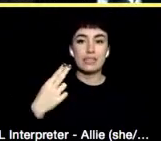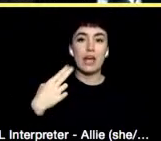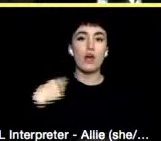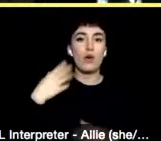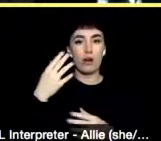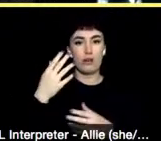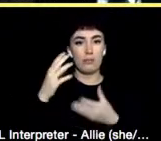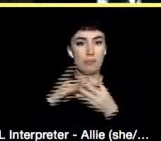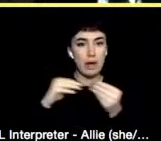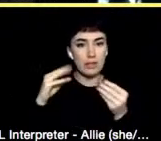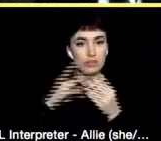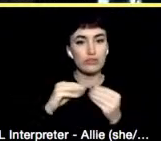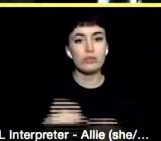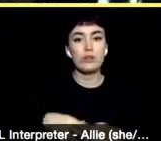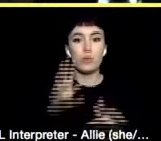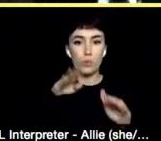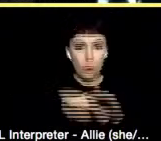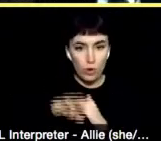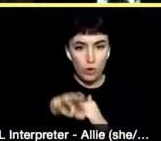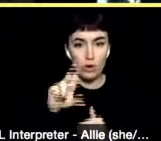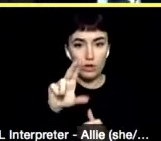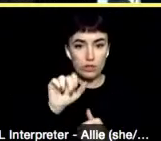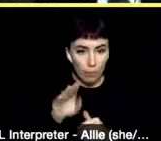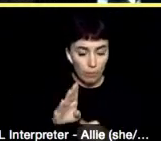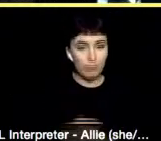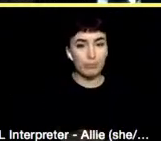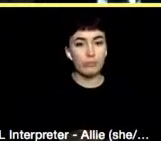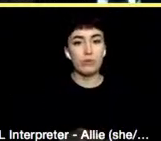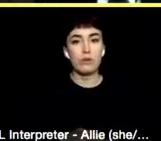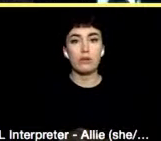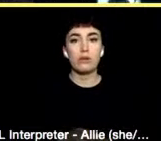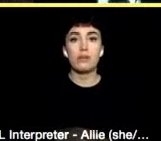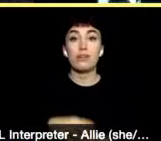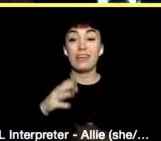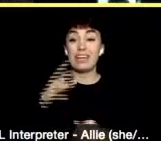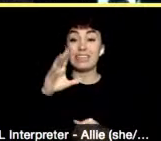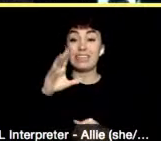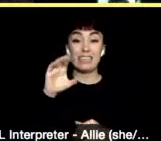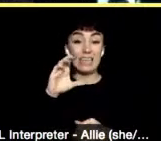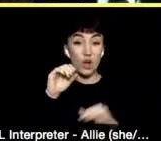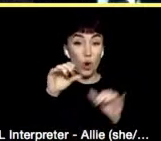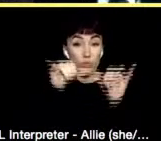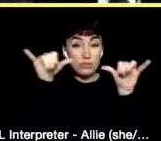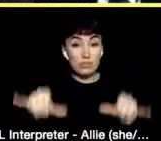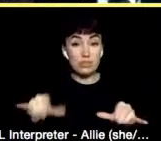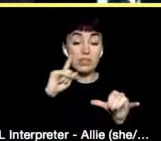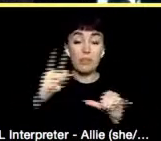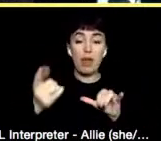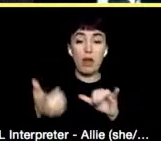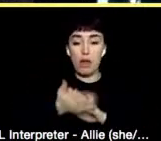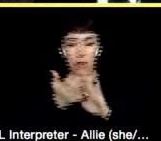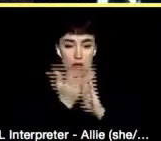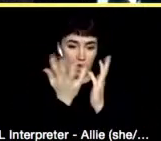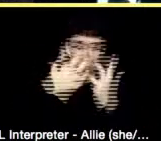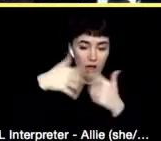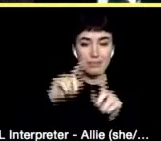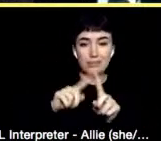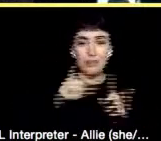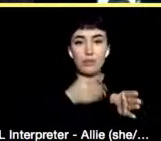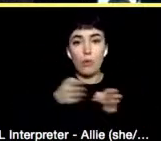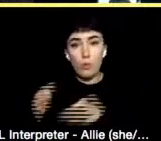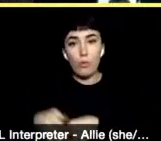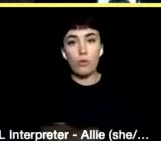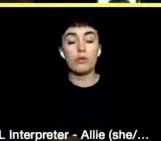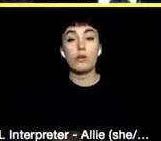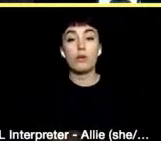are part of course, a broader municipality, an ecosystem that works together in several different ways. We want Brighton to reflect